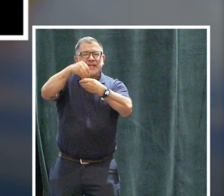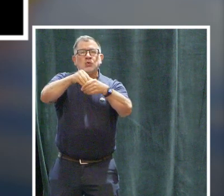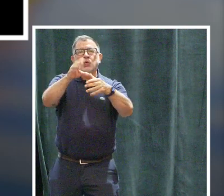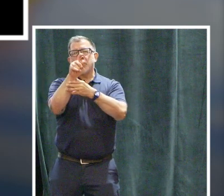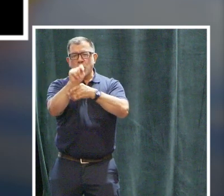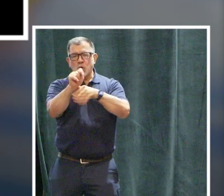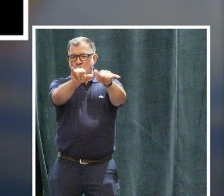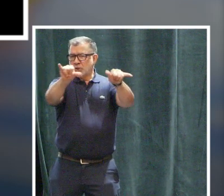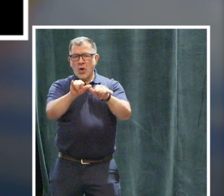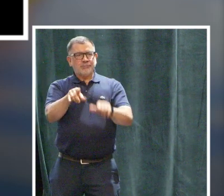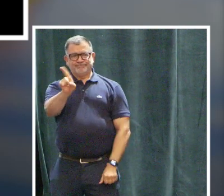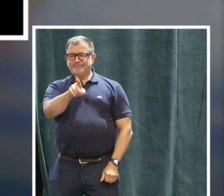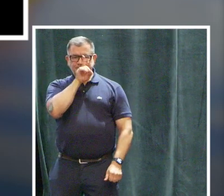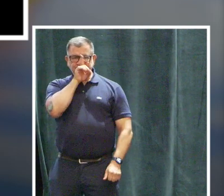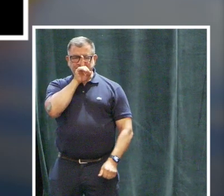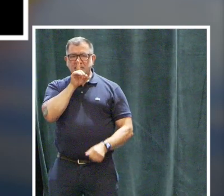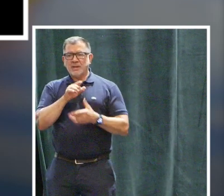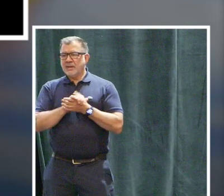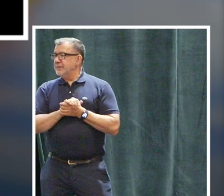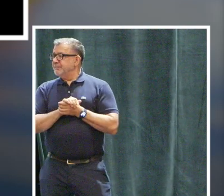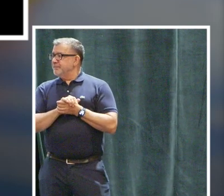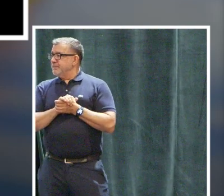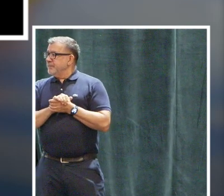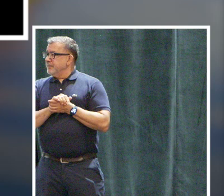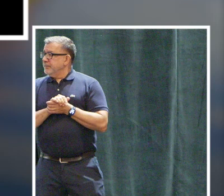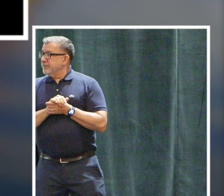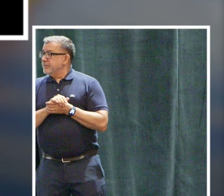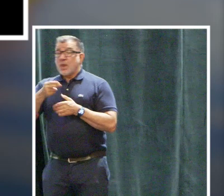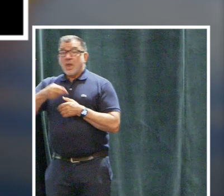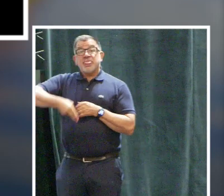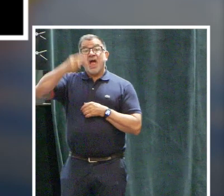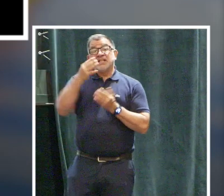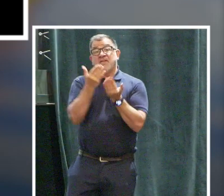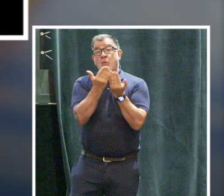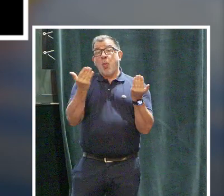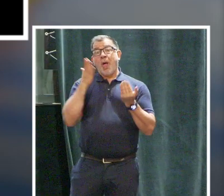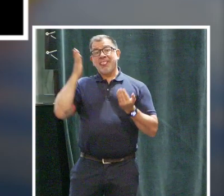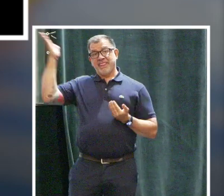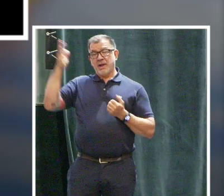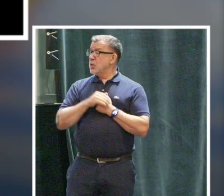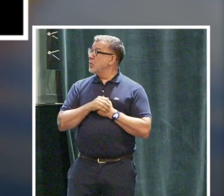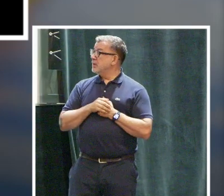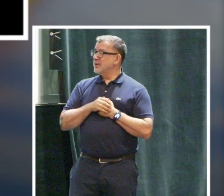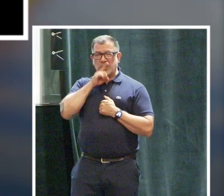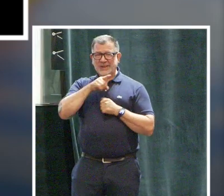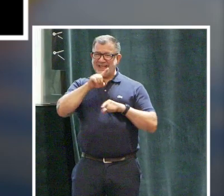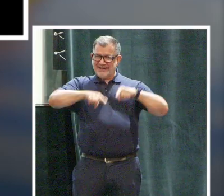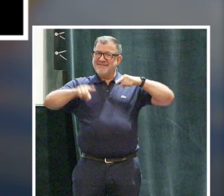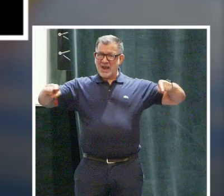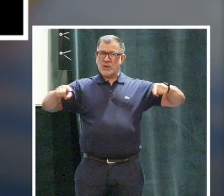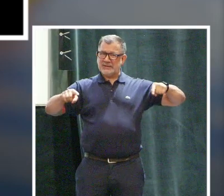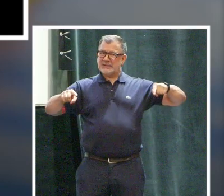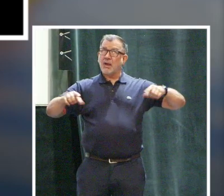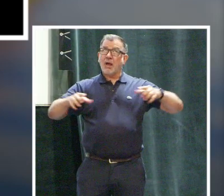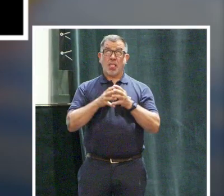the Riverwatch building and the South Cove Plaza building. The height of the wall here varies quite a